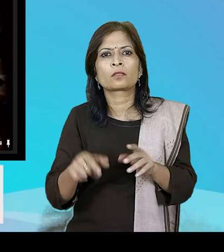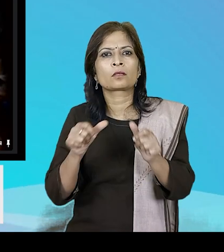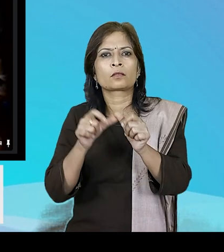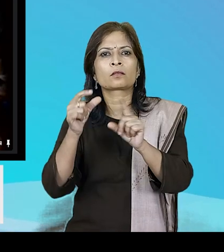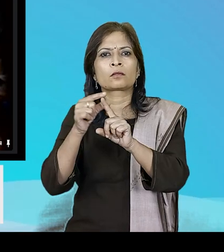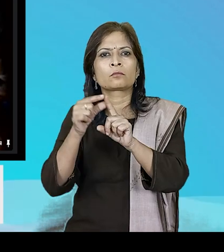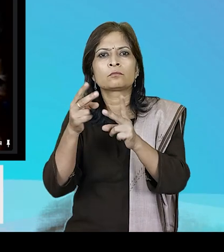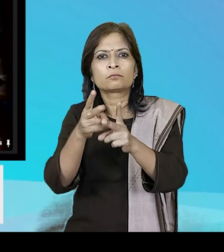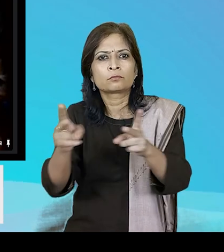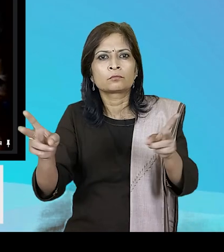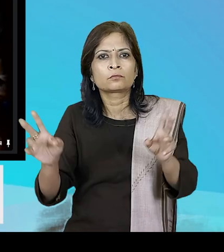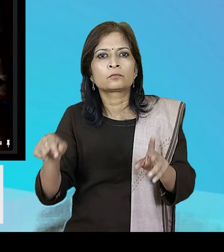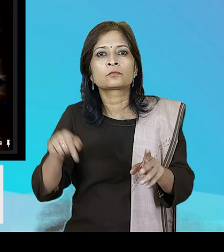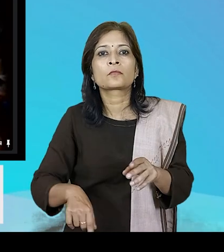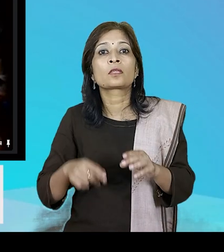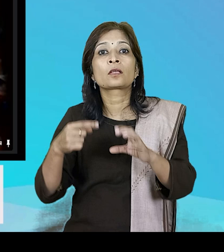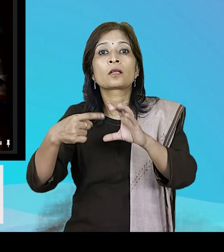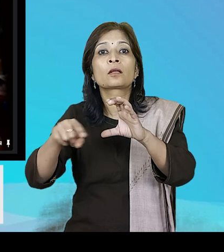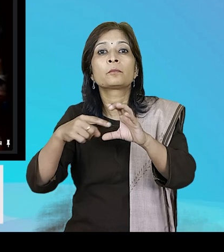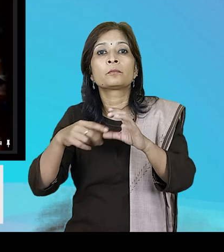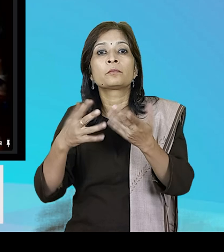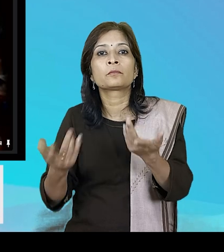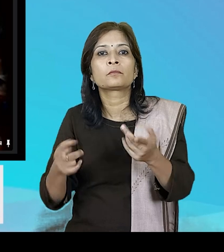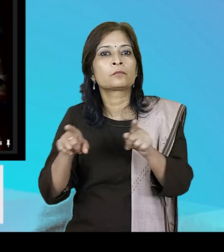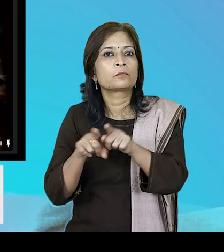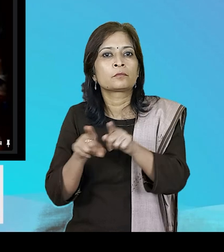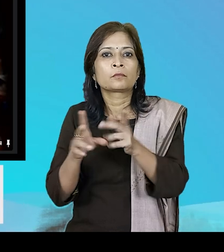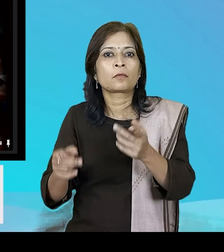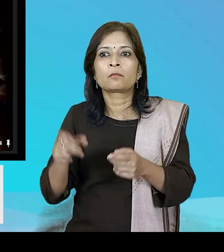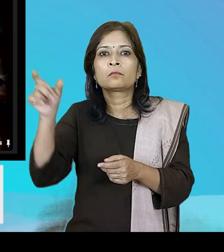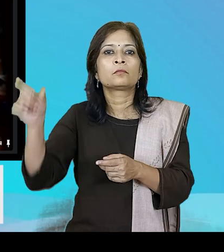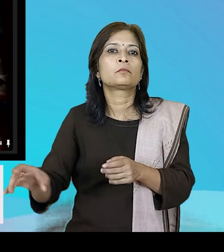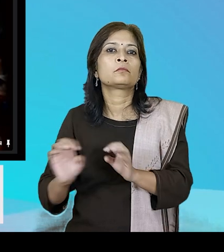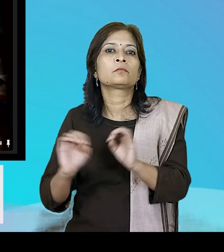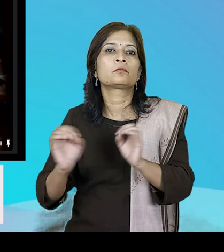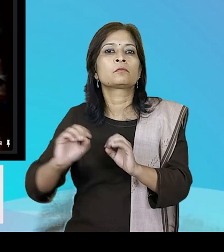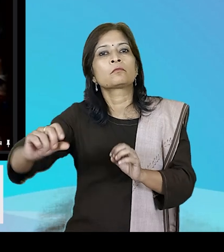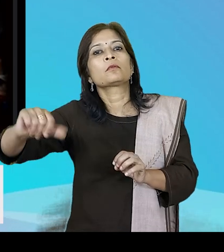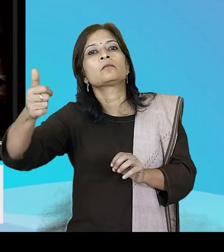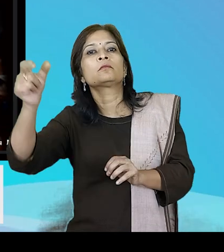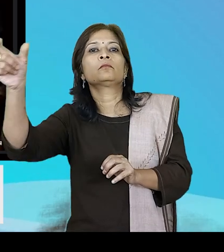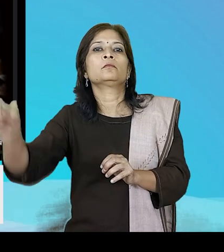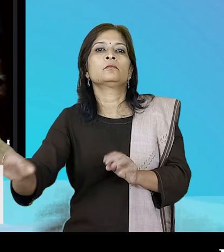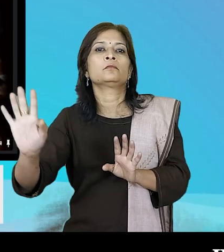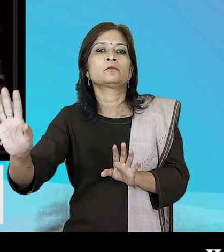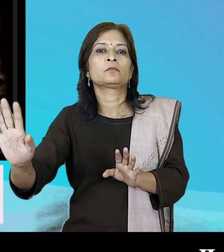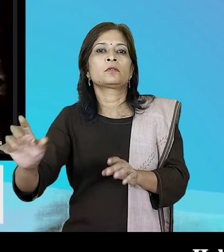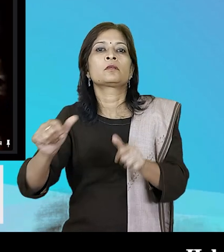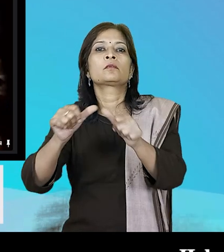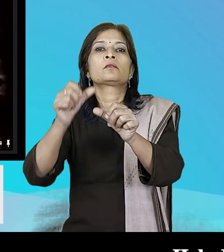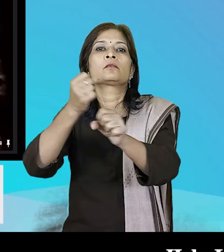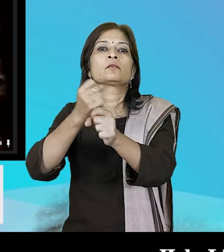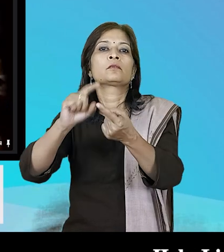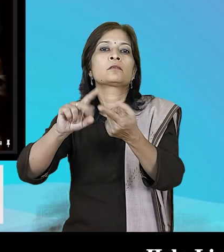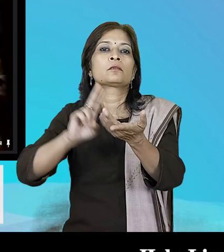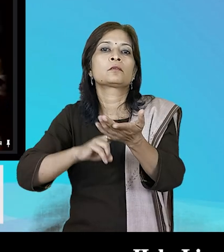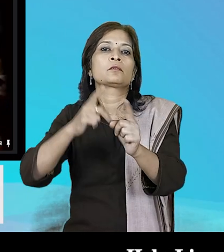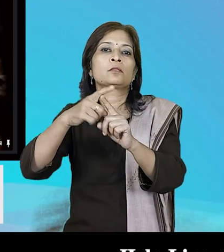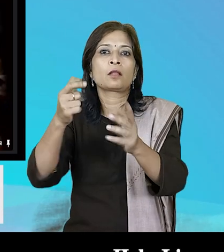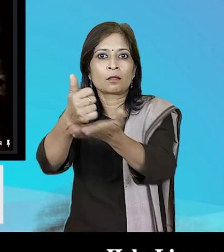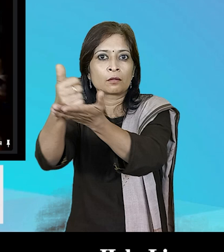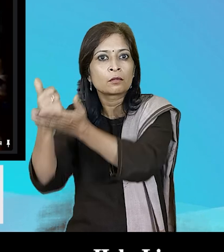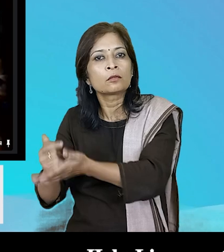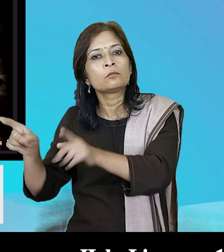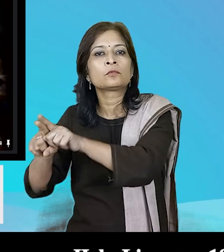these applications Mm-hmm. the email ID is not of the applicant but of that third party